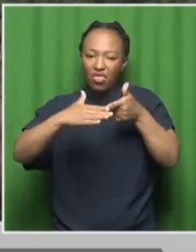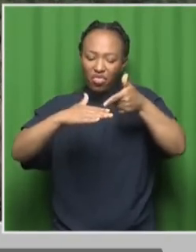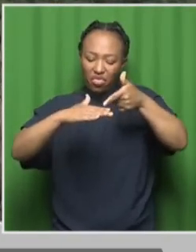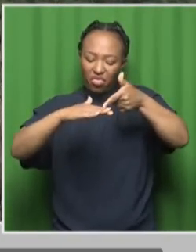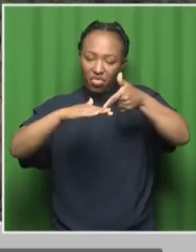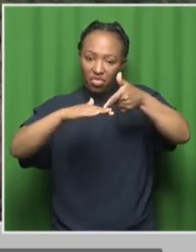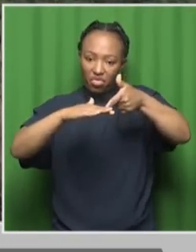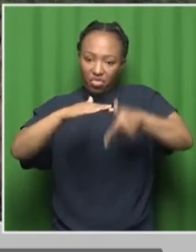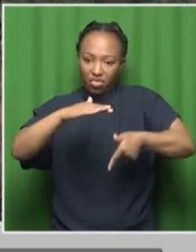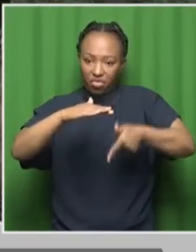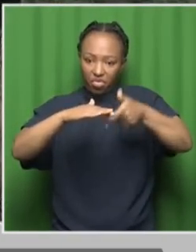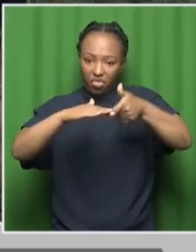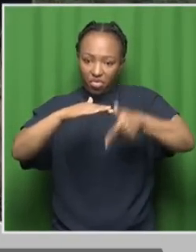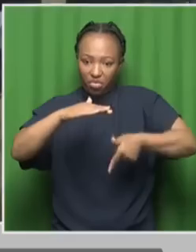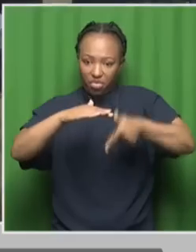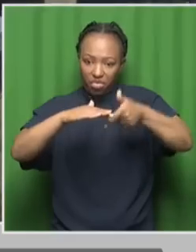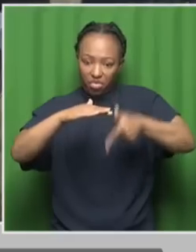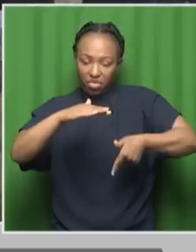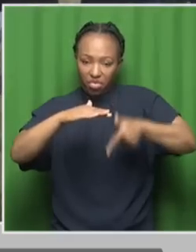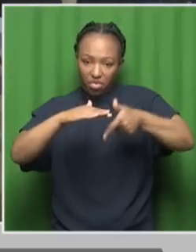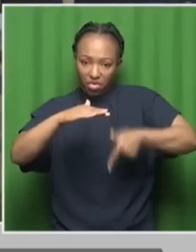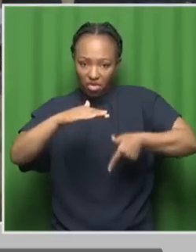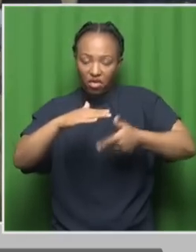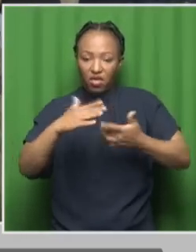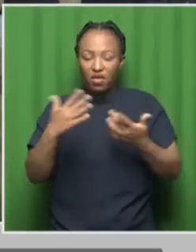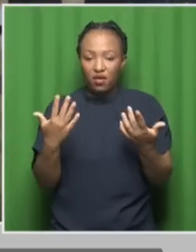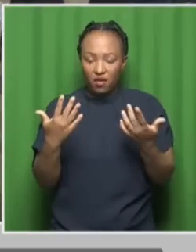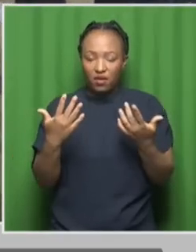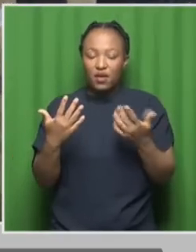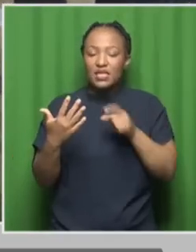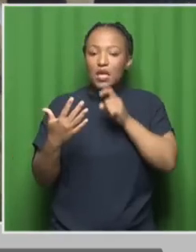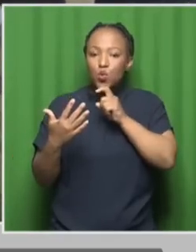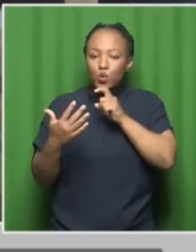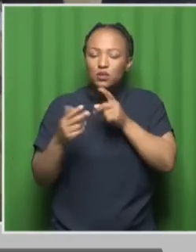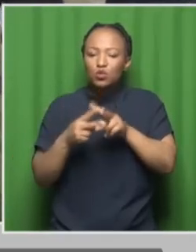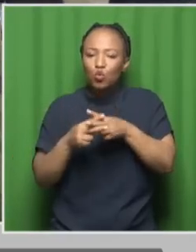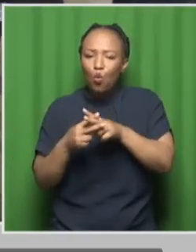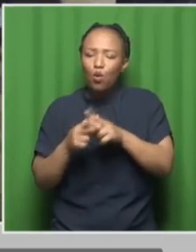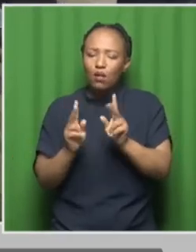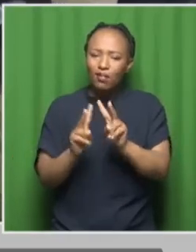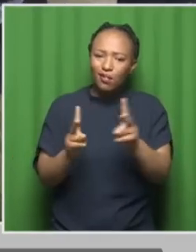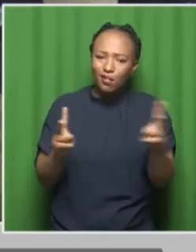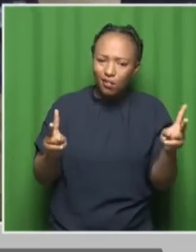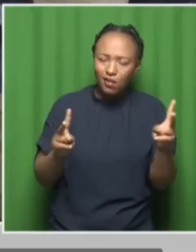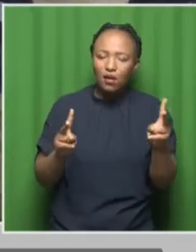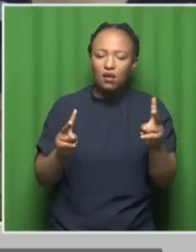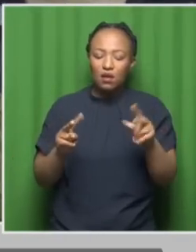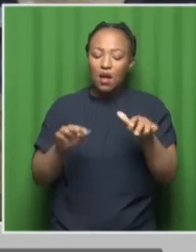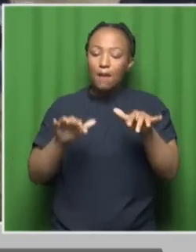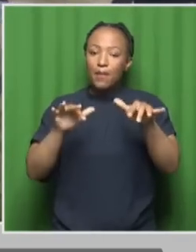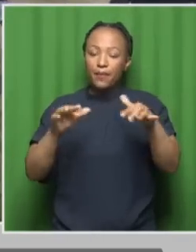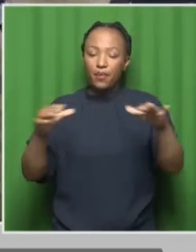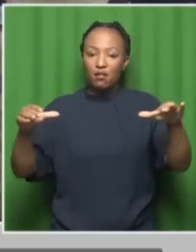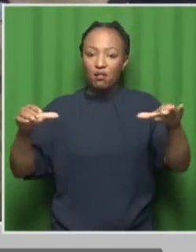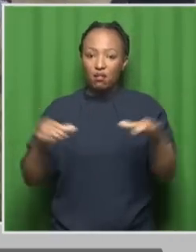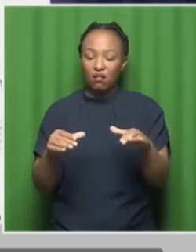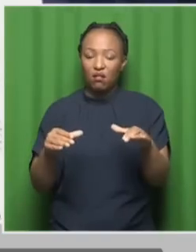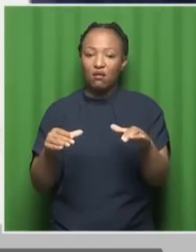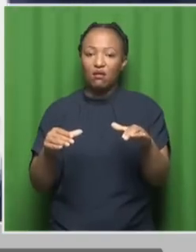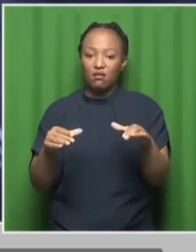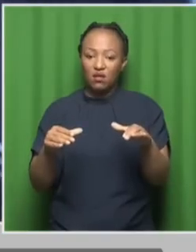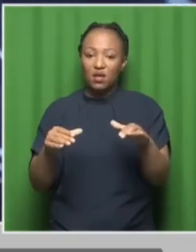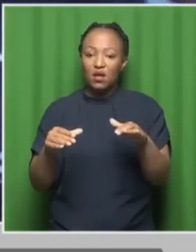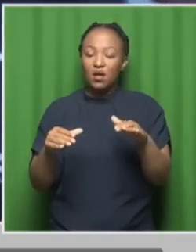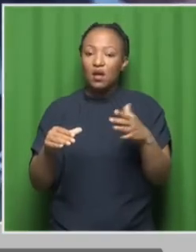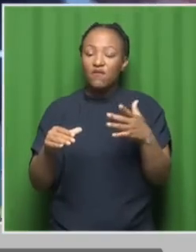are people that are using rudimentary tools. Is people that use a perk and a fortune. When you